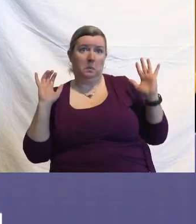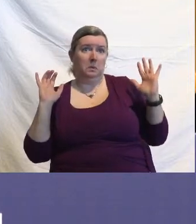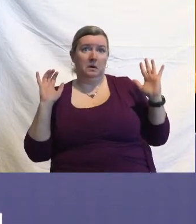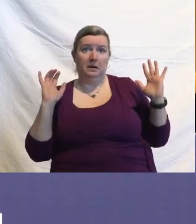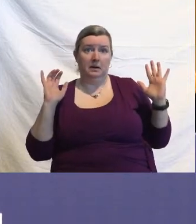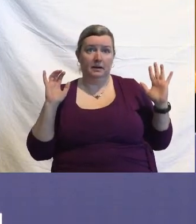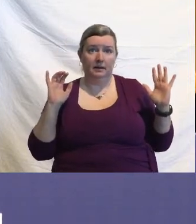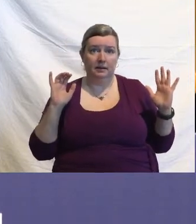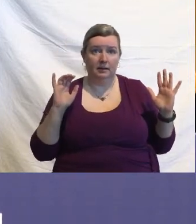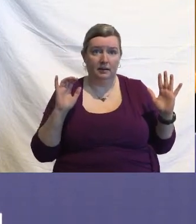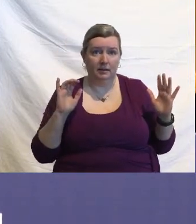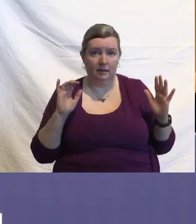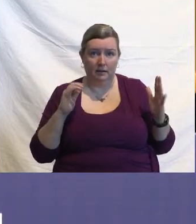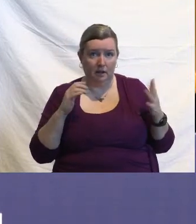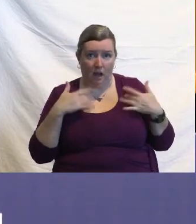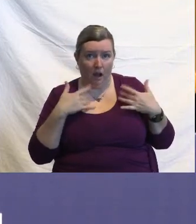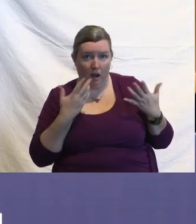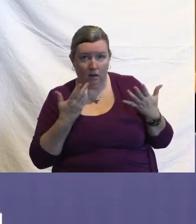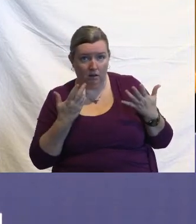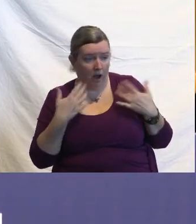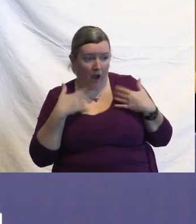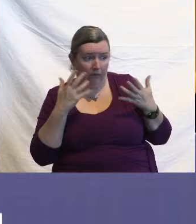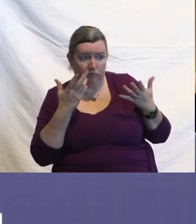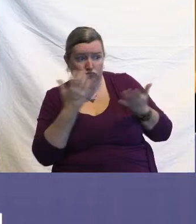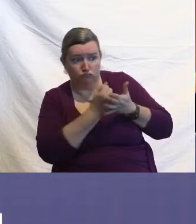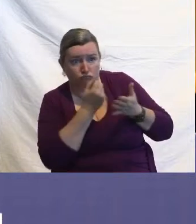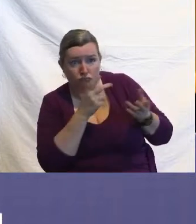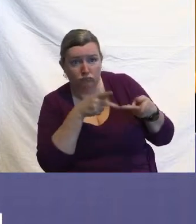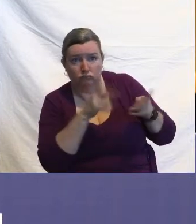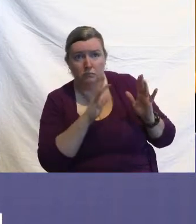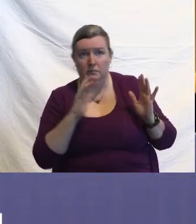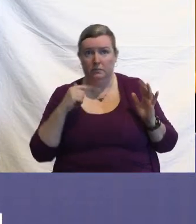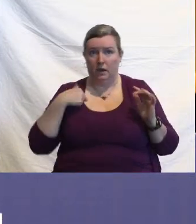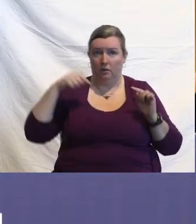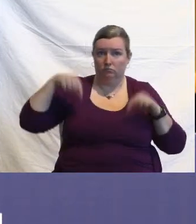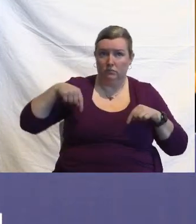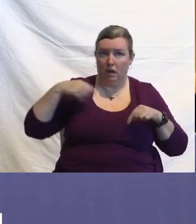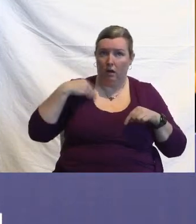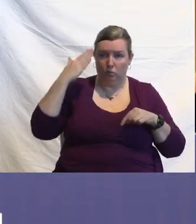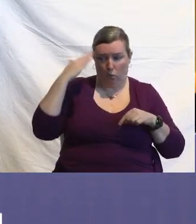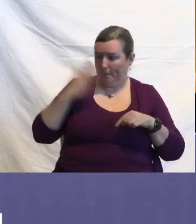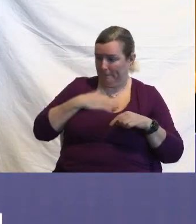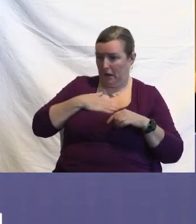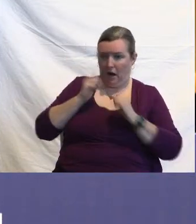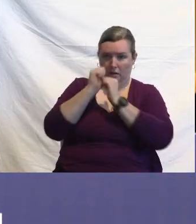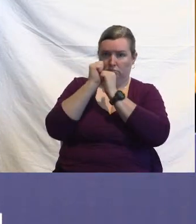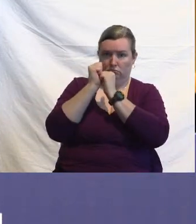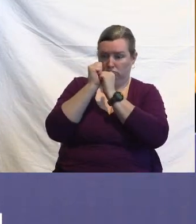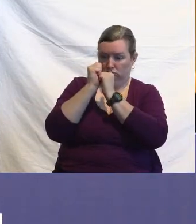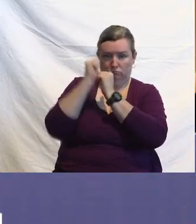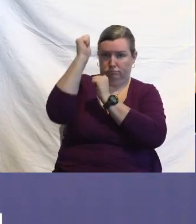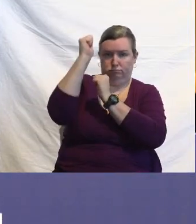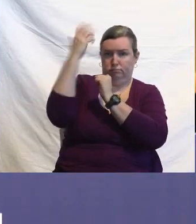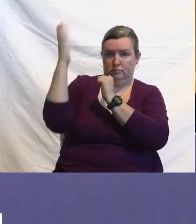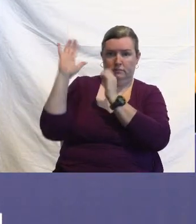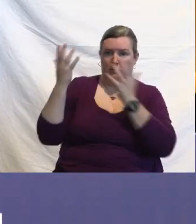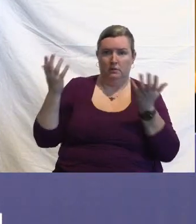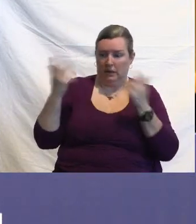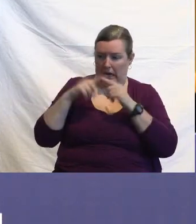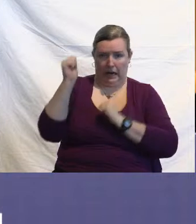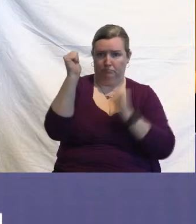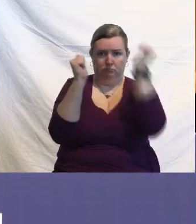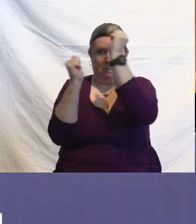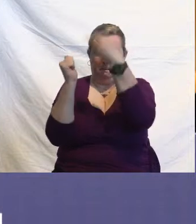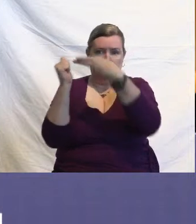our race. And I think that's the difference. But I defer to the Senate President on that one. I don't have a specific reaction